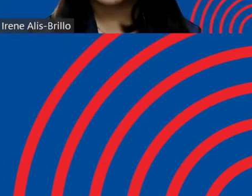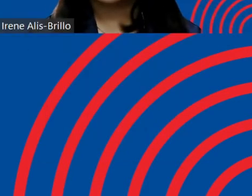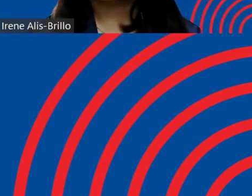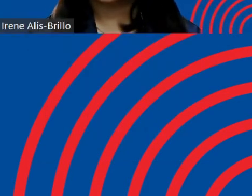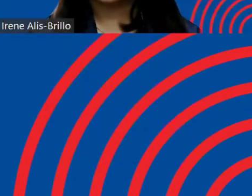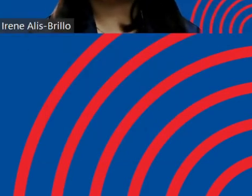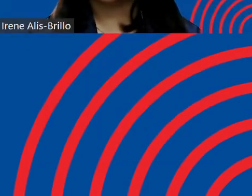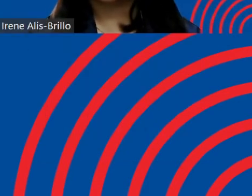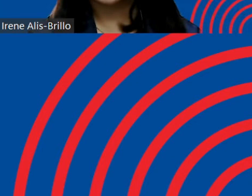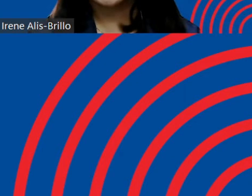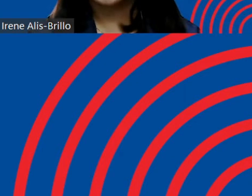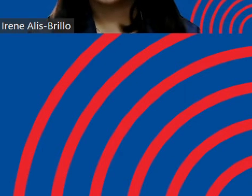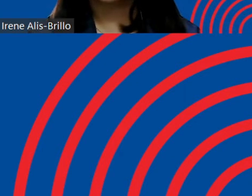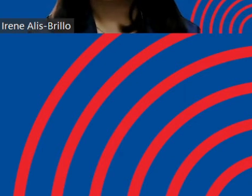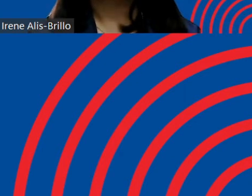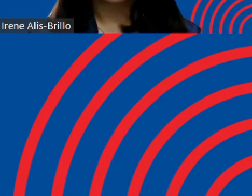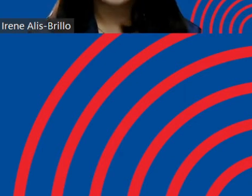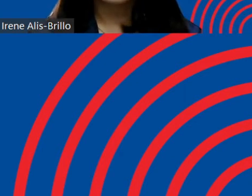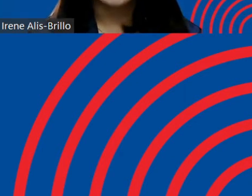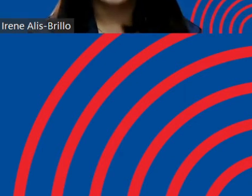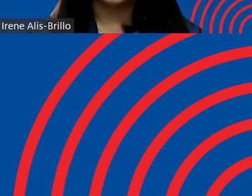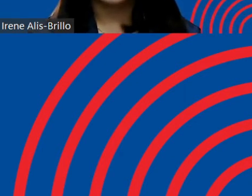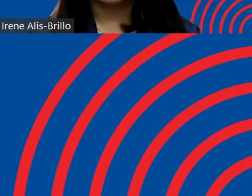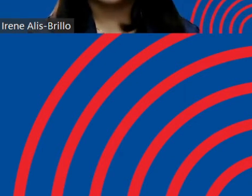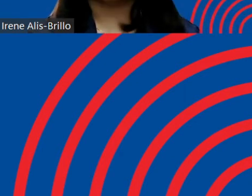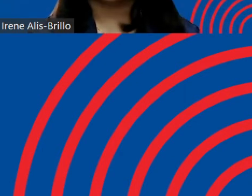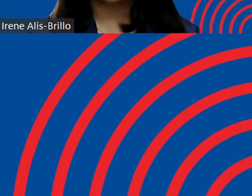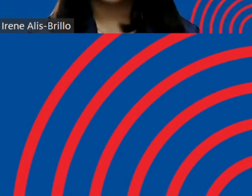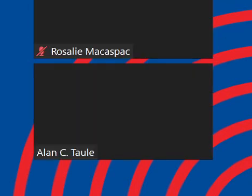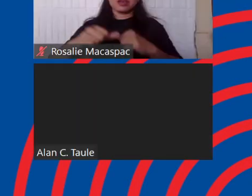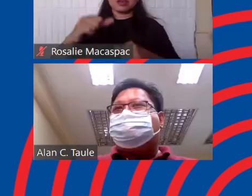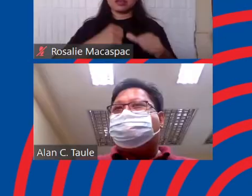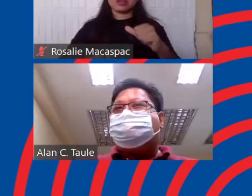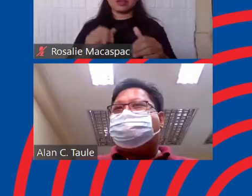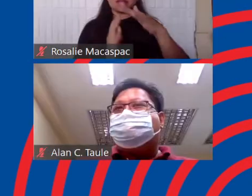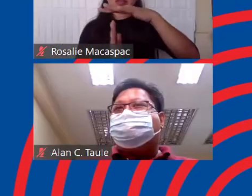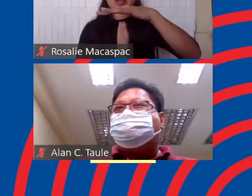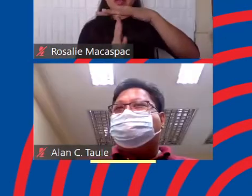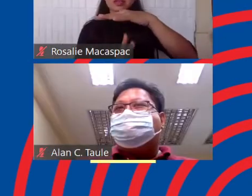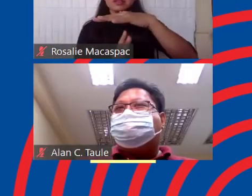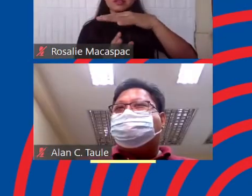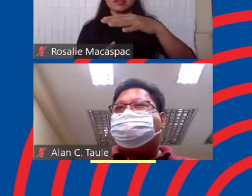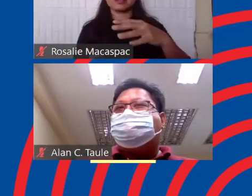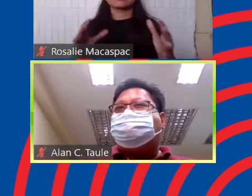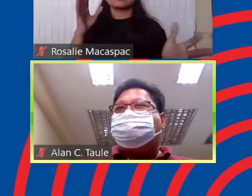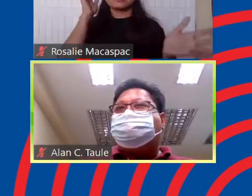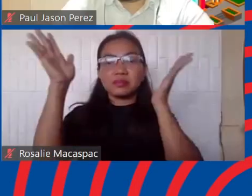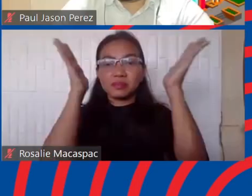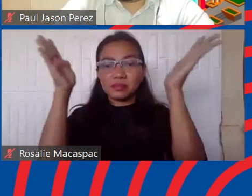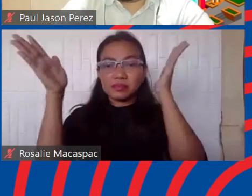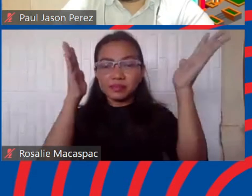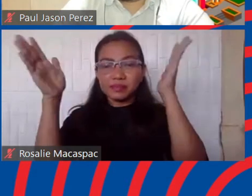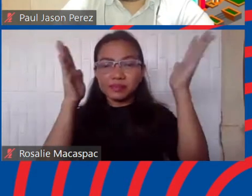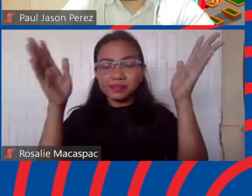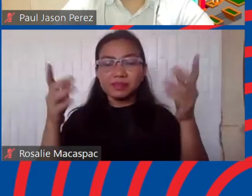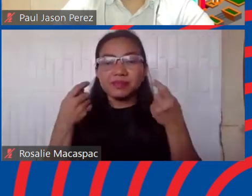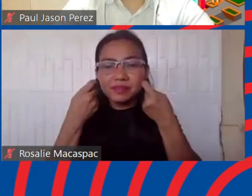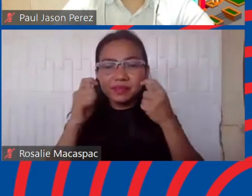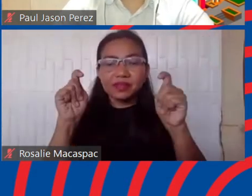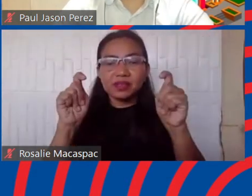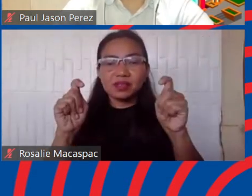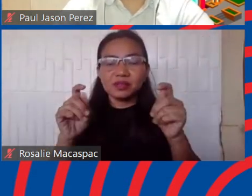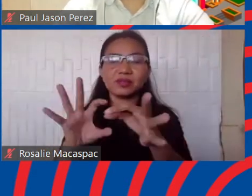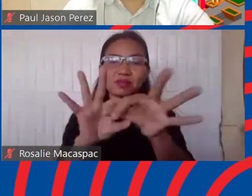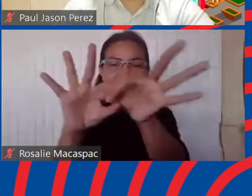the privacy of our clients who are availing of our services. So let us strive to work together